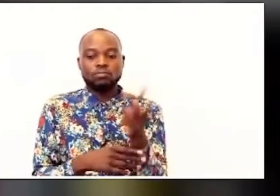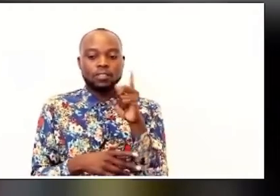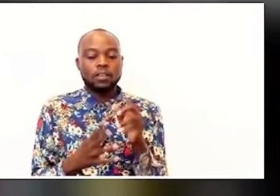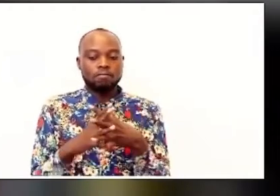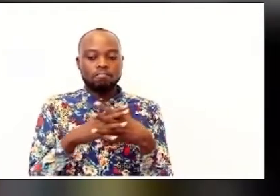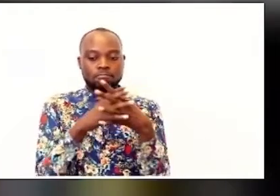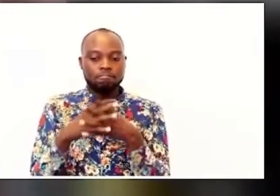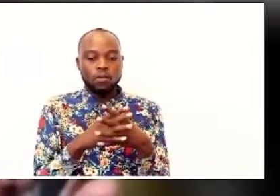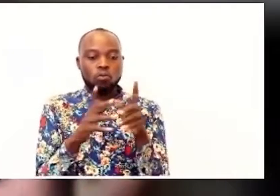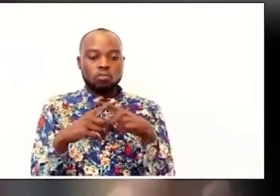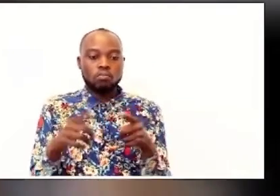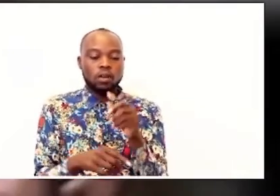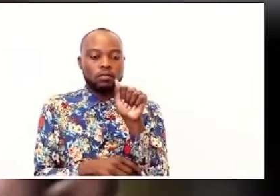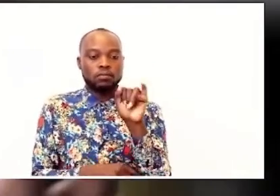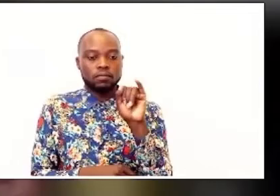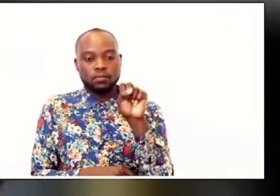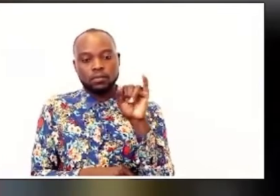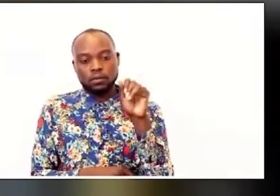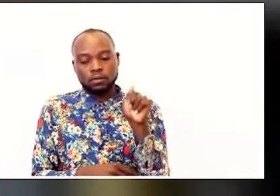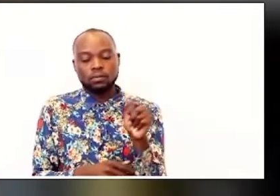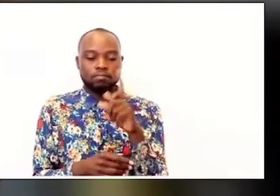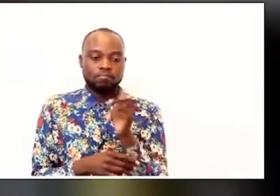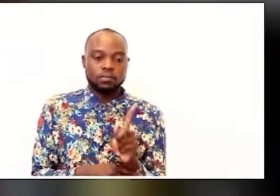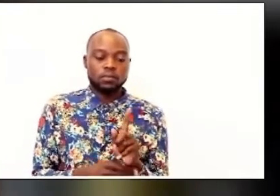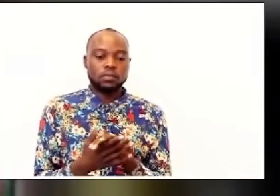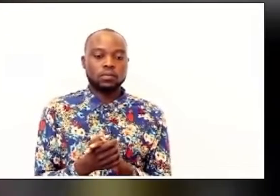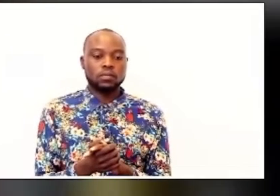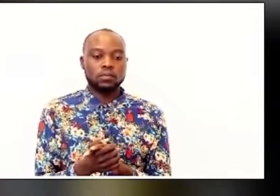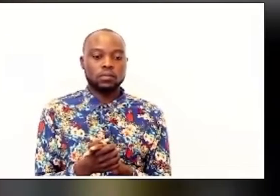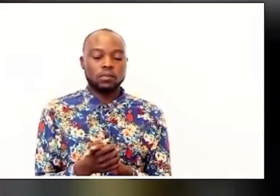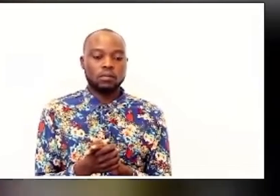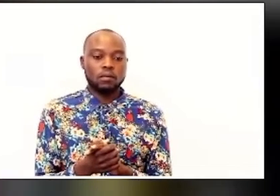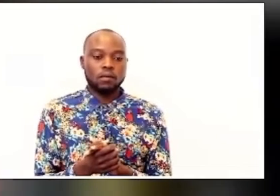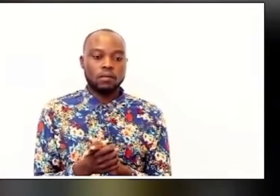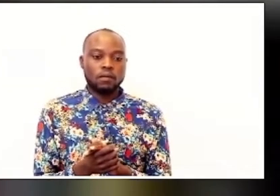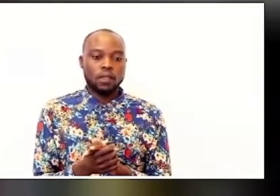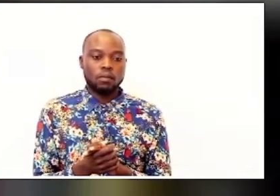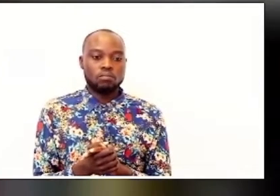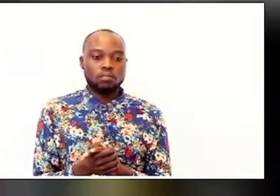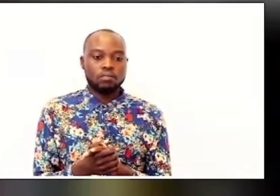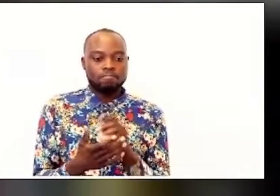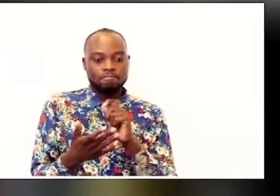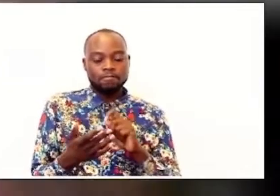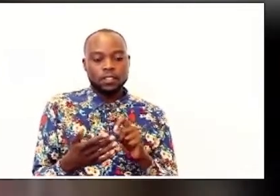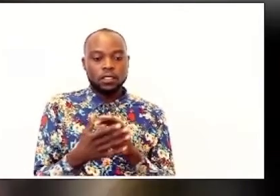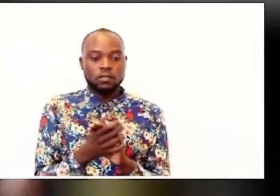Europe. With Africa and the rest of the global South yet again being left out and assigned the role